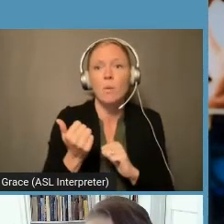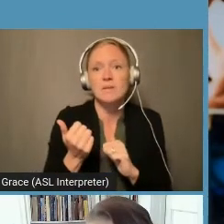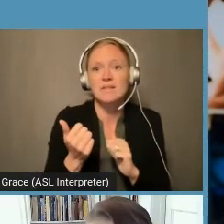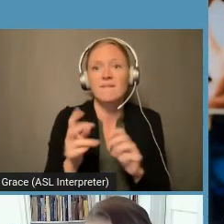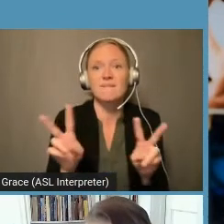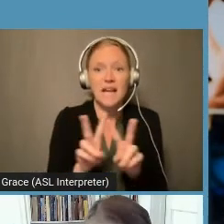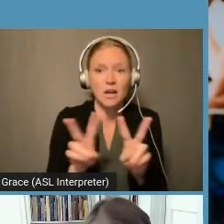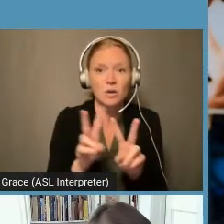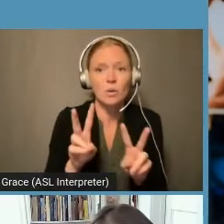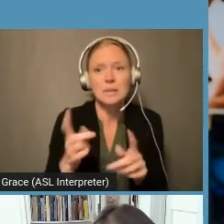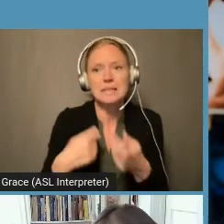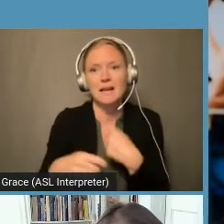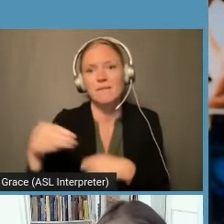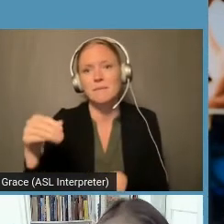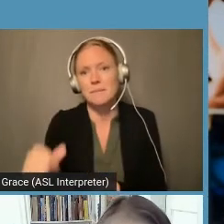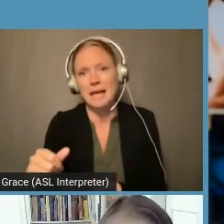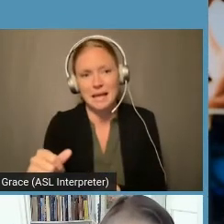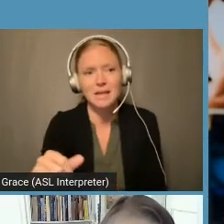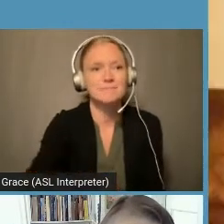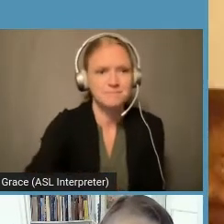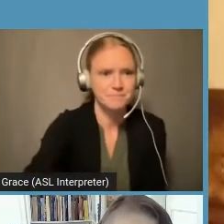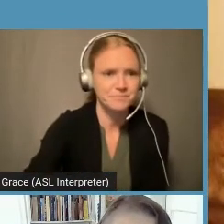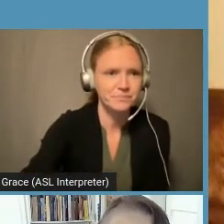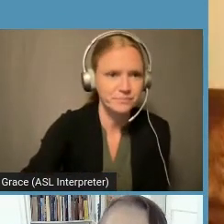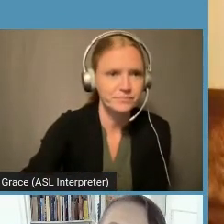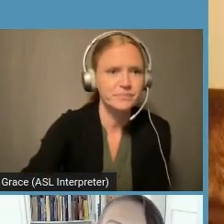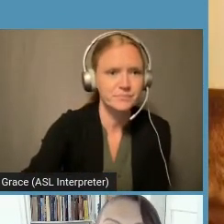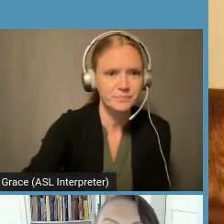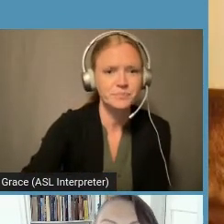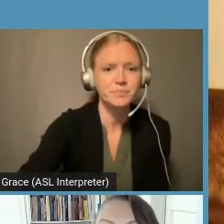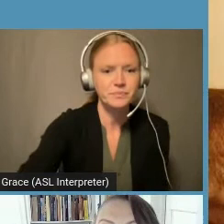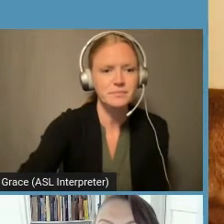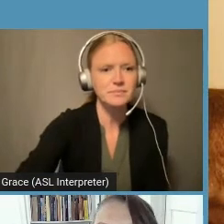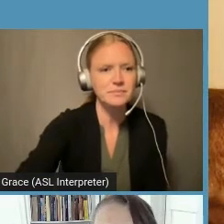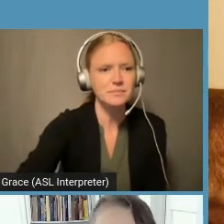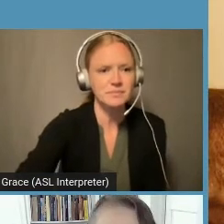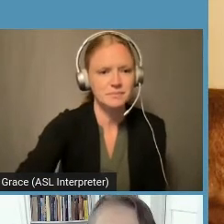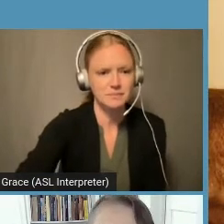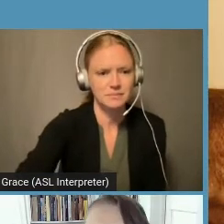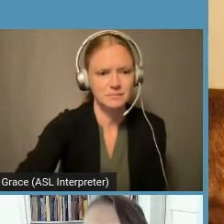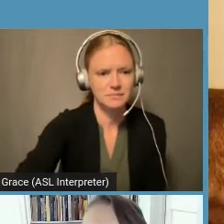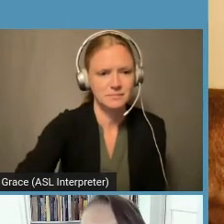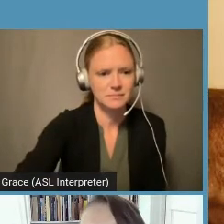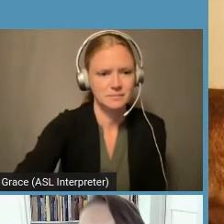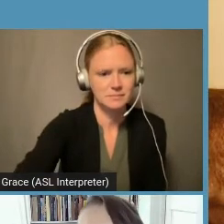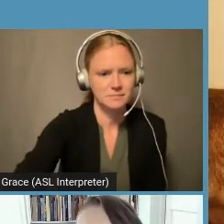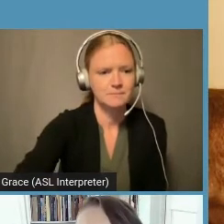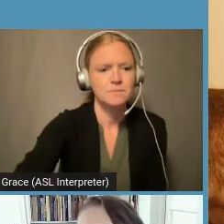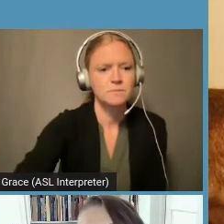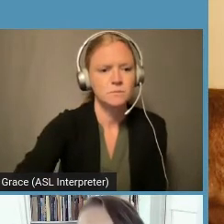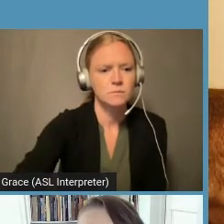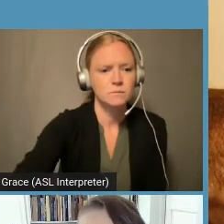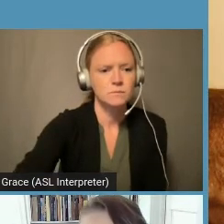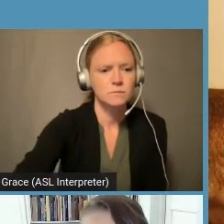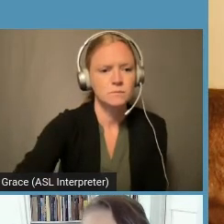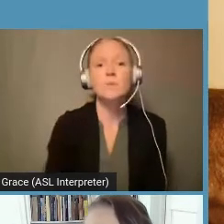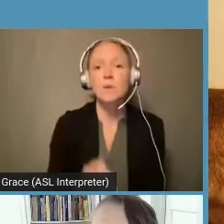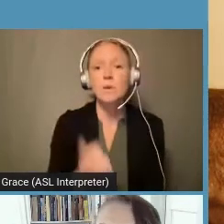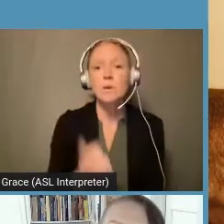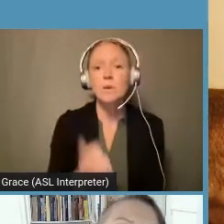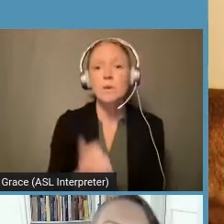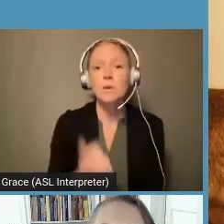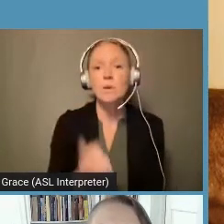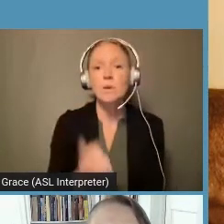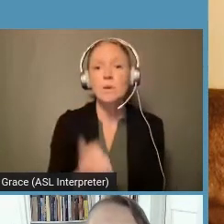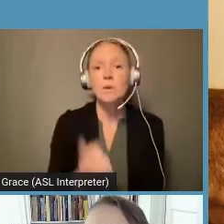paid resource. All right. One small note about free help.